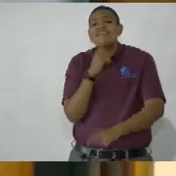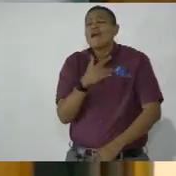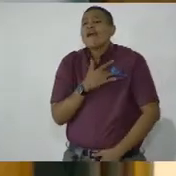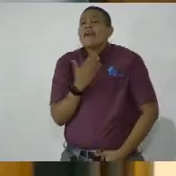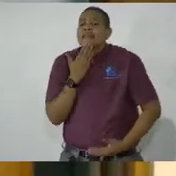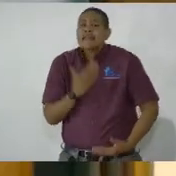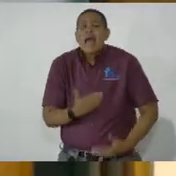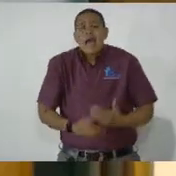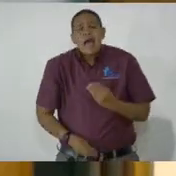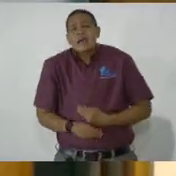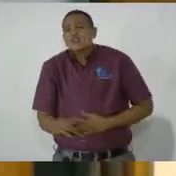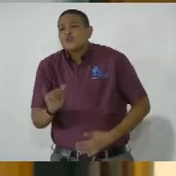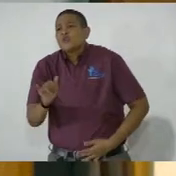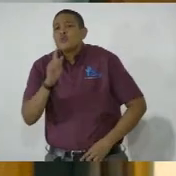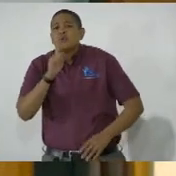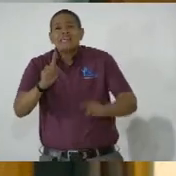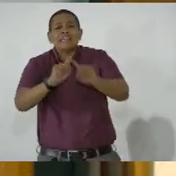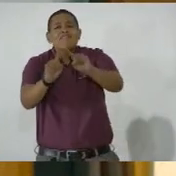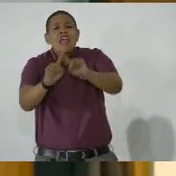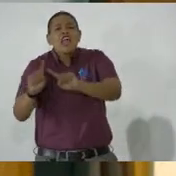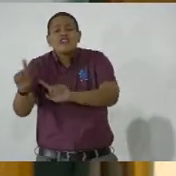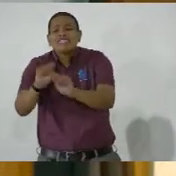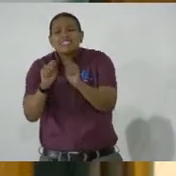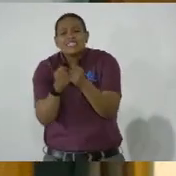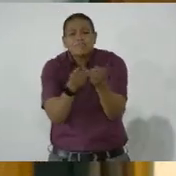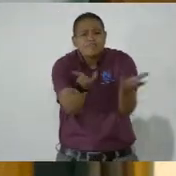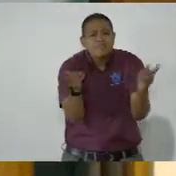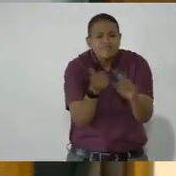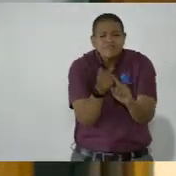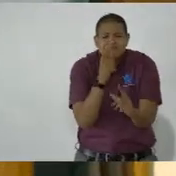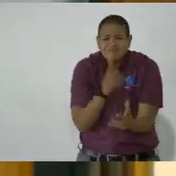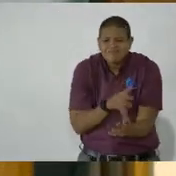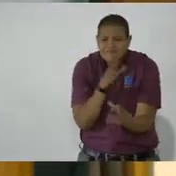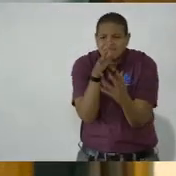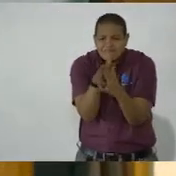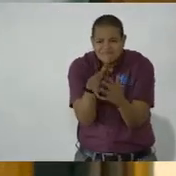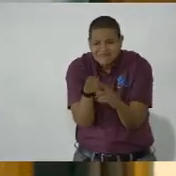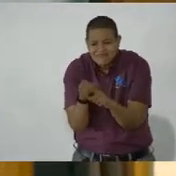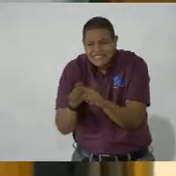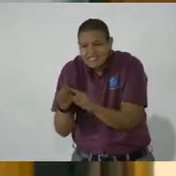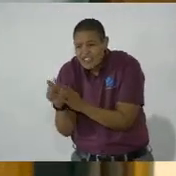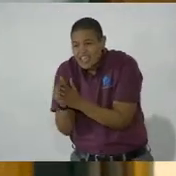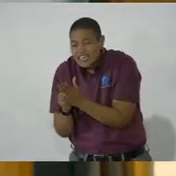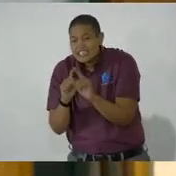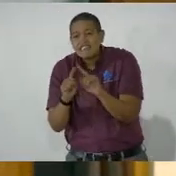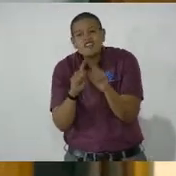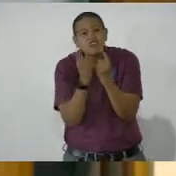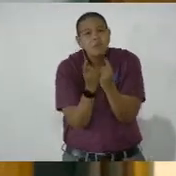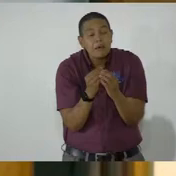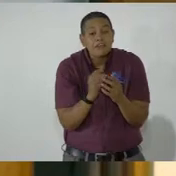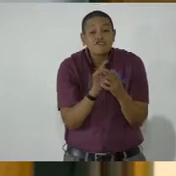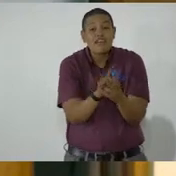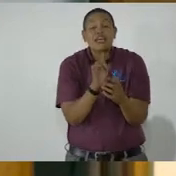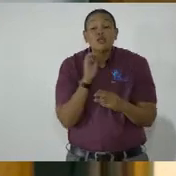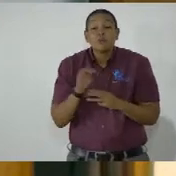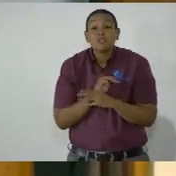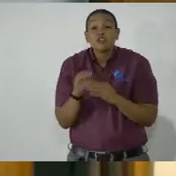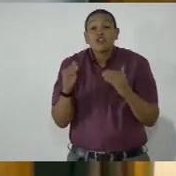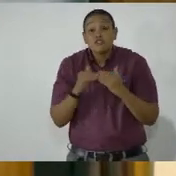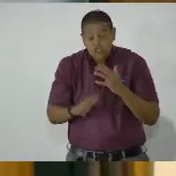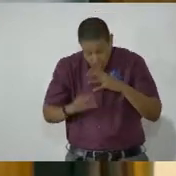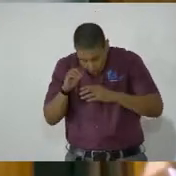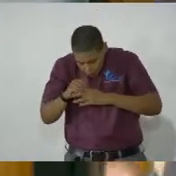thanks also to the various teams in the affiliated agencies and departments of the Ministry of Justice, including